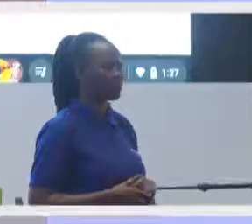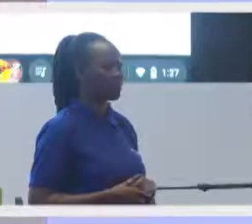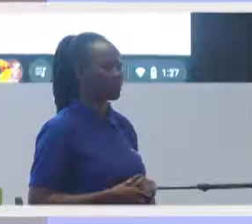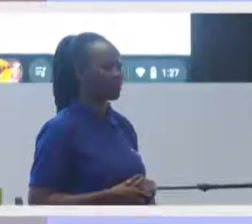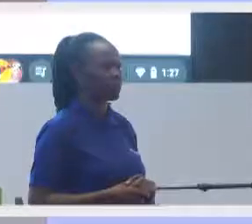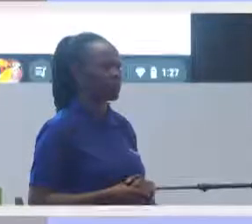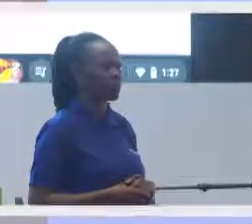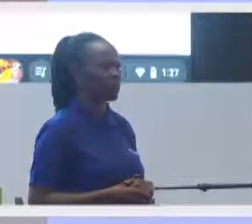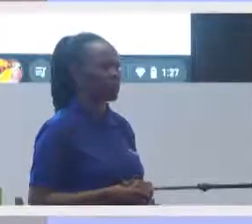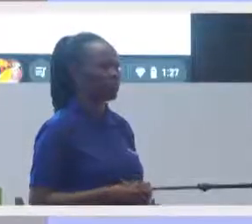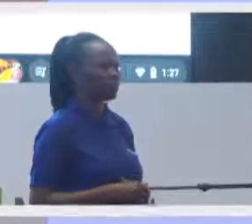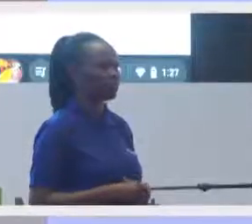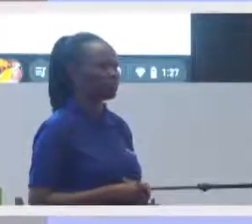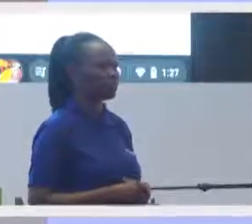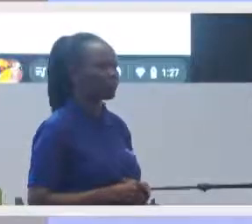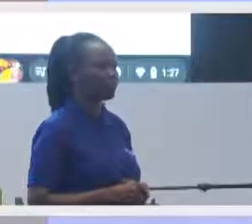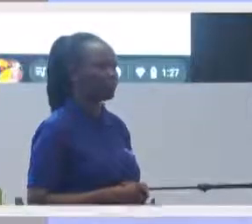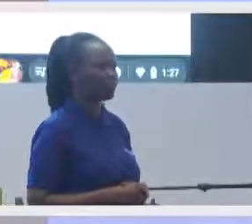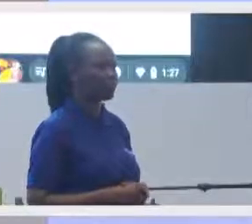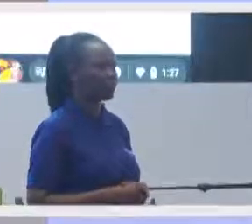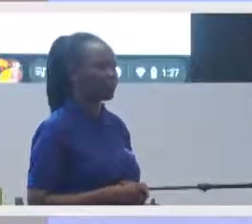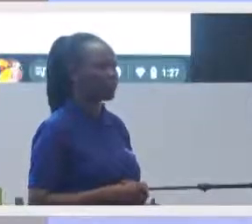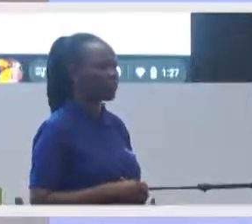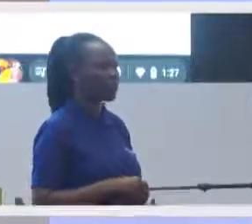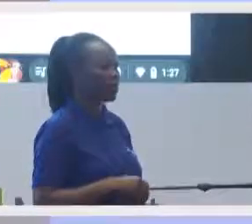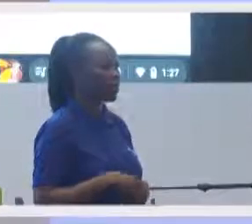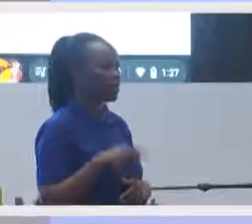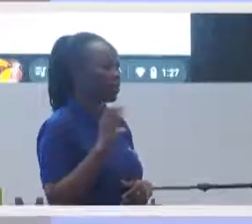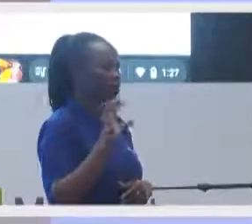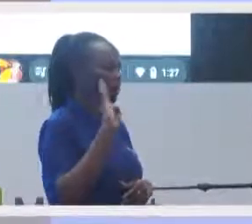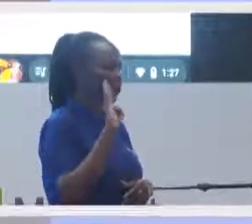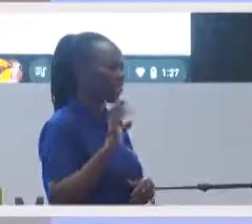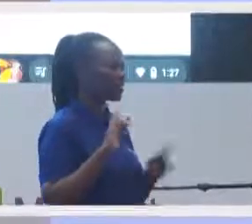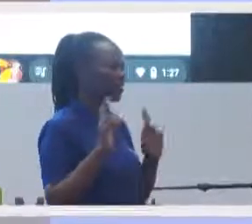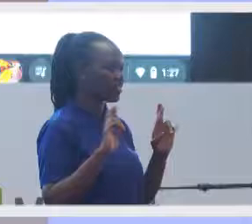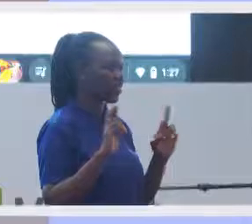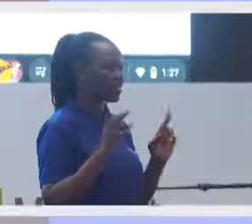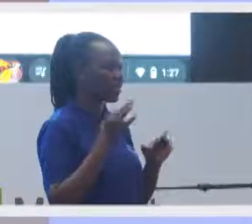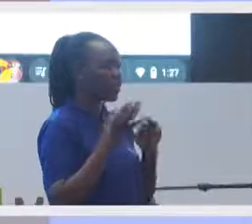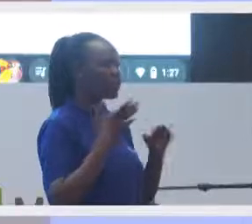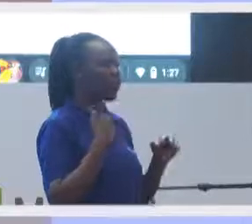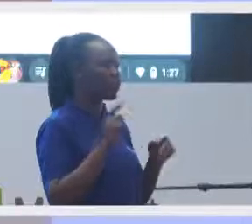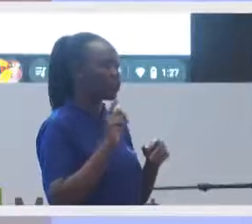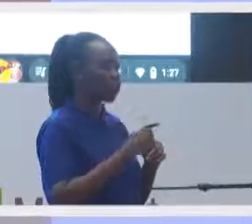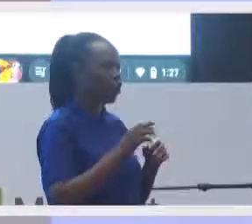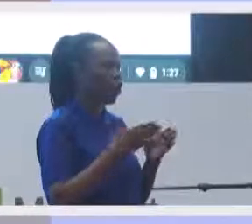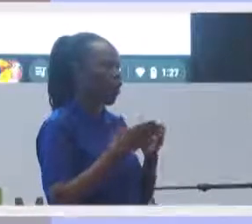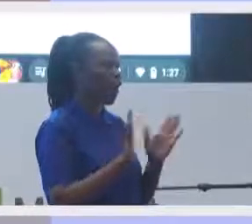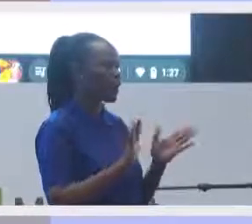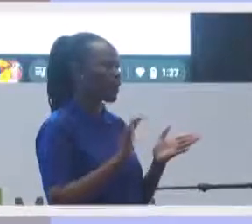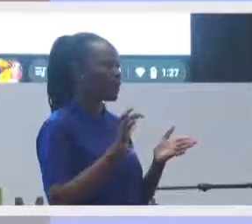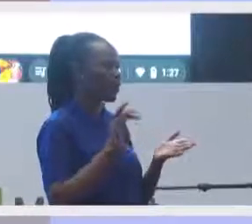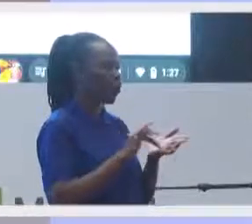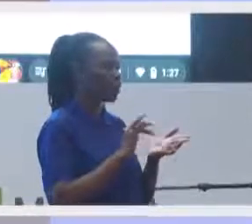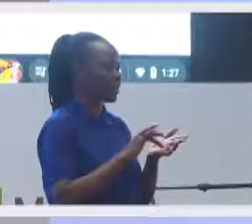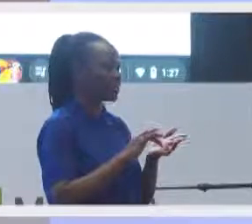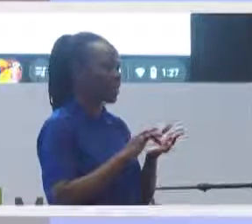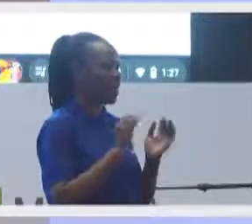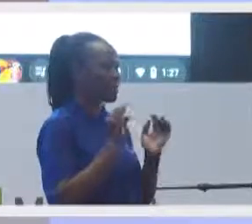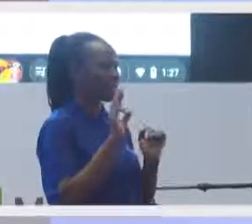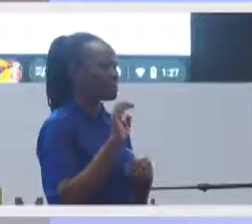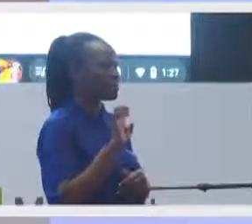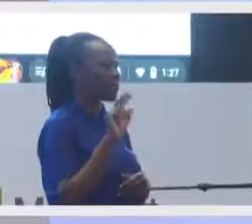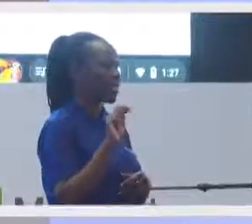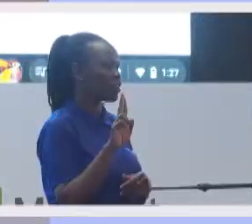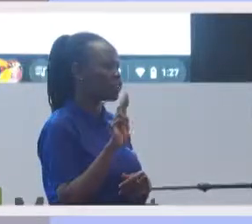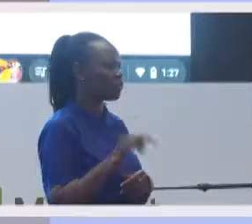Chromebox spoken feedback is ready. To get missing image descriptions, open the context menu. Image.